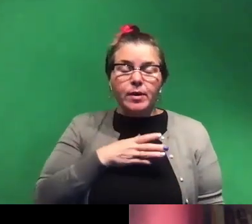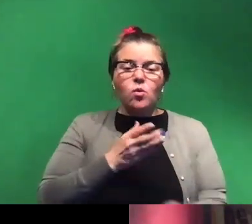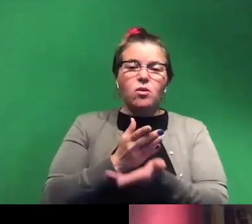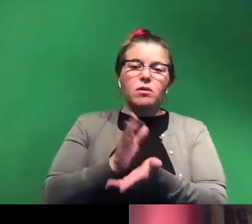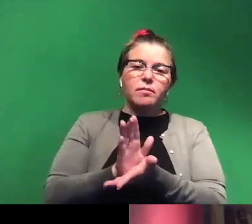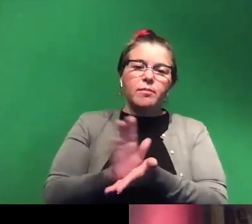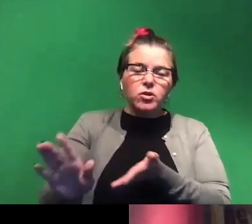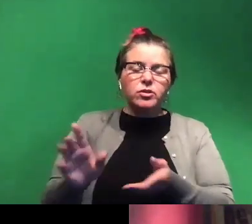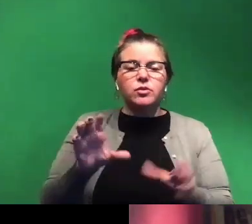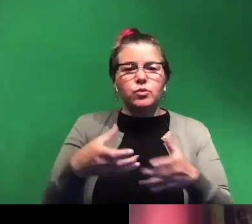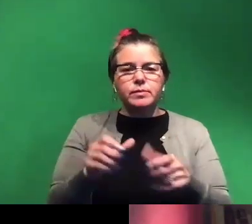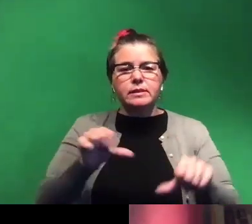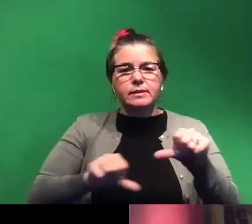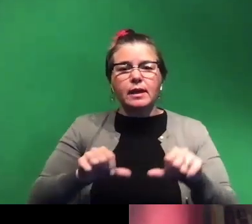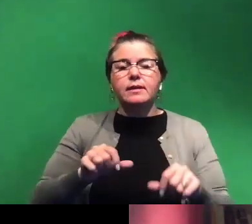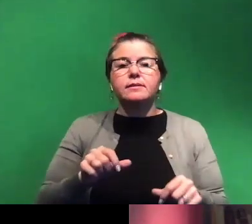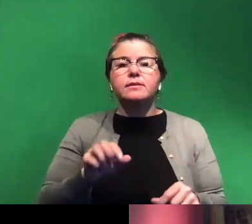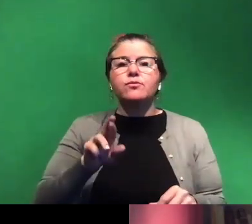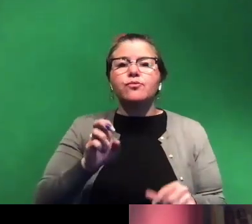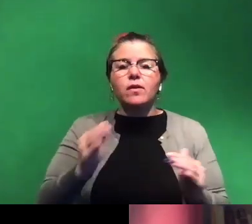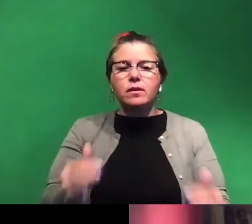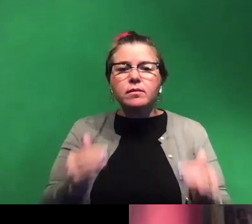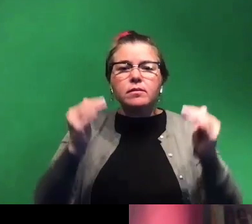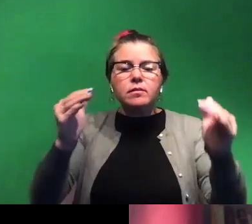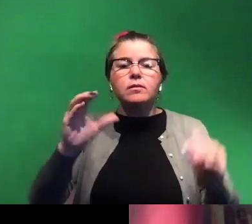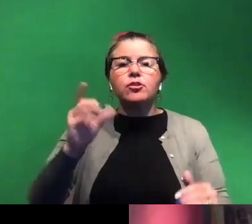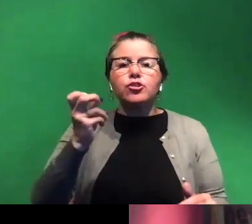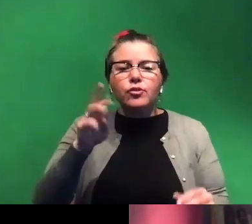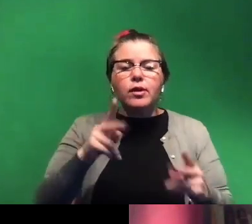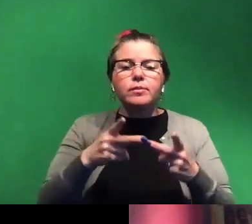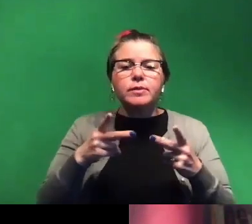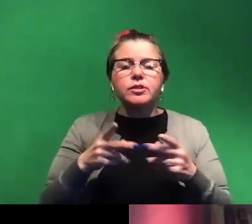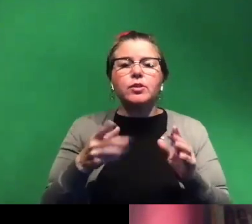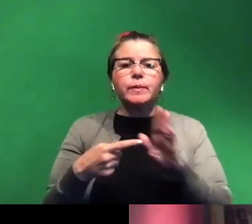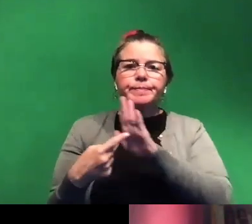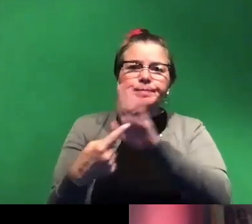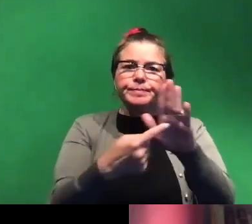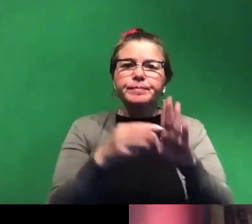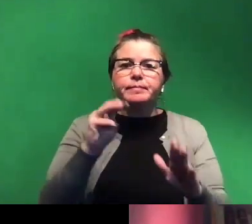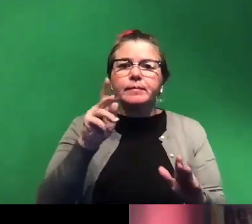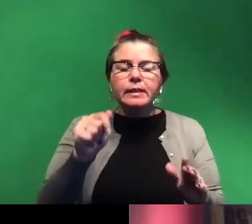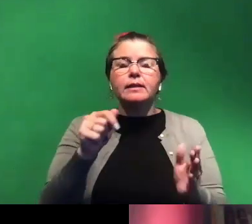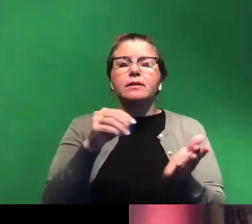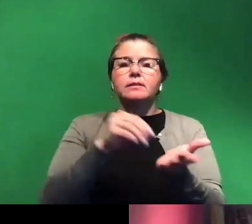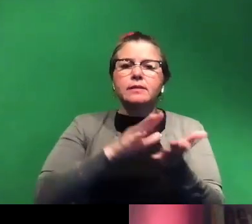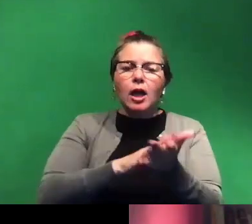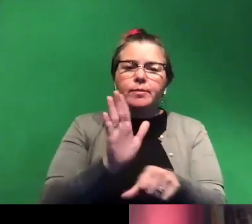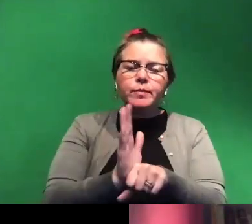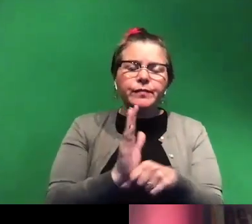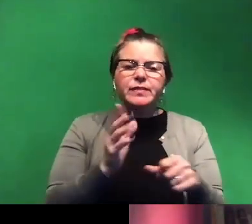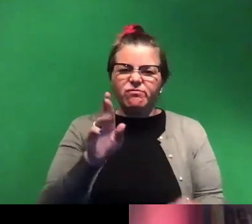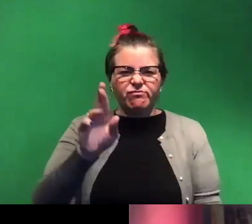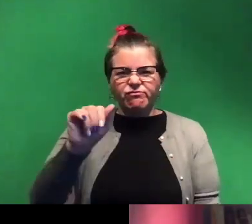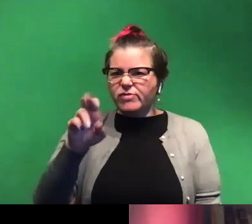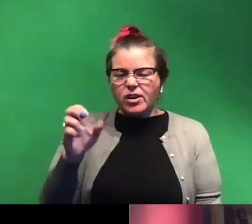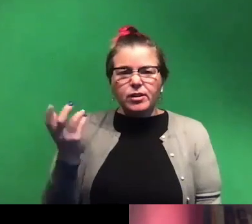in science, but they're rarely promoted to curator positions or get highlighted in the media or in documentaries. And it was really,